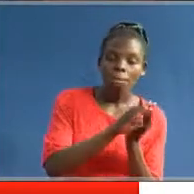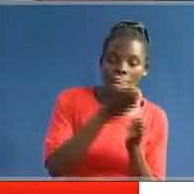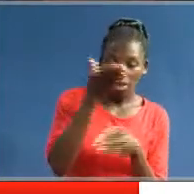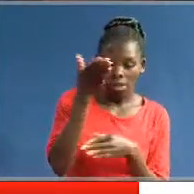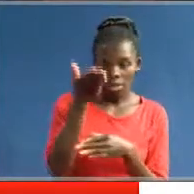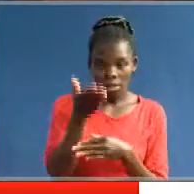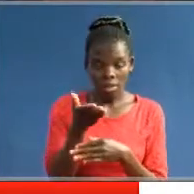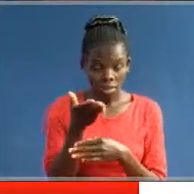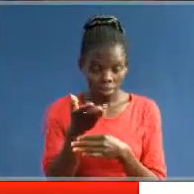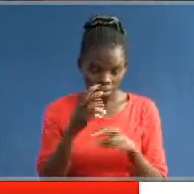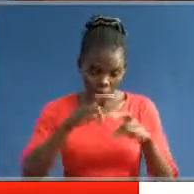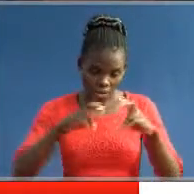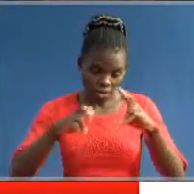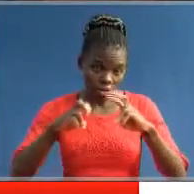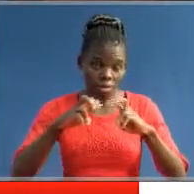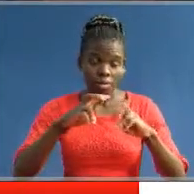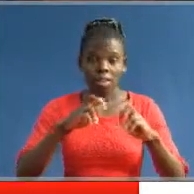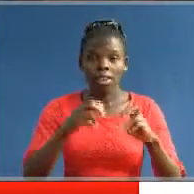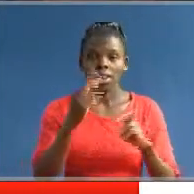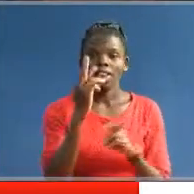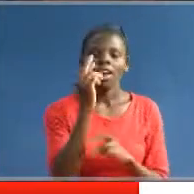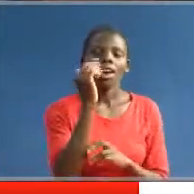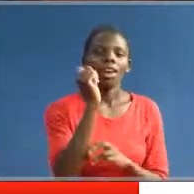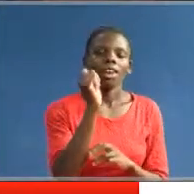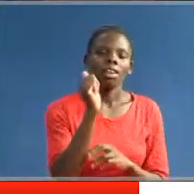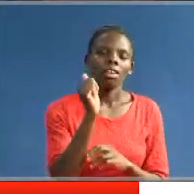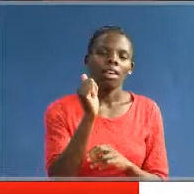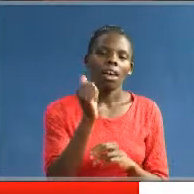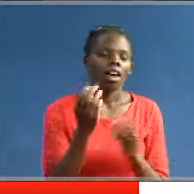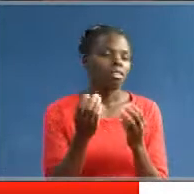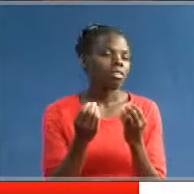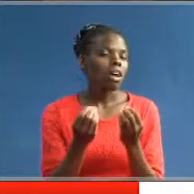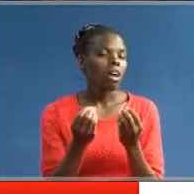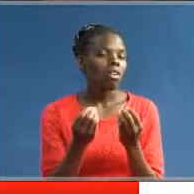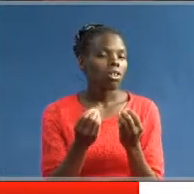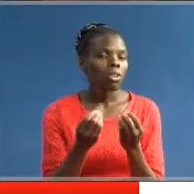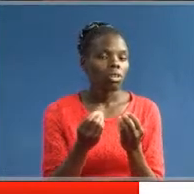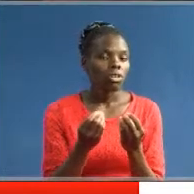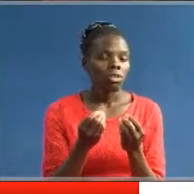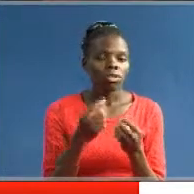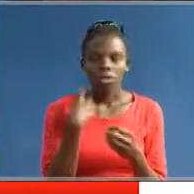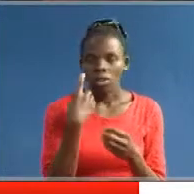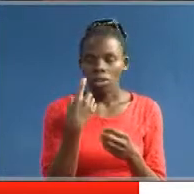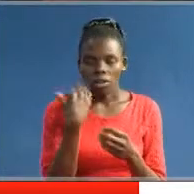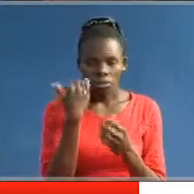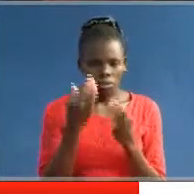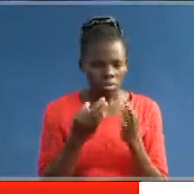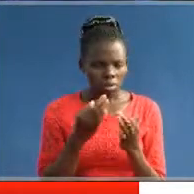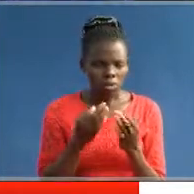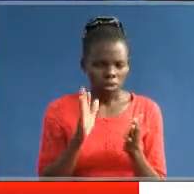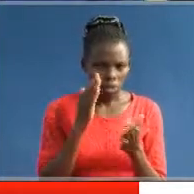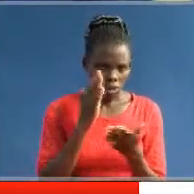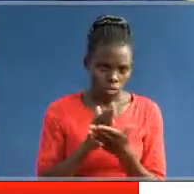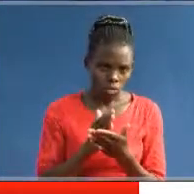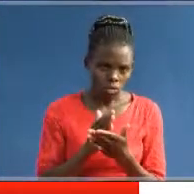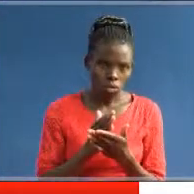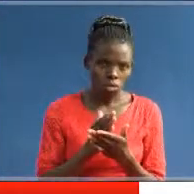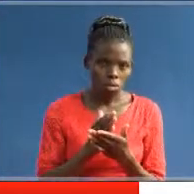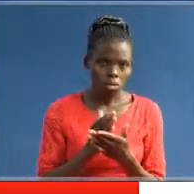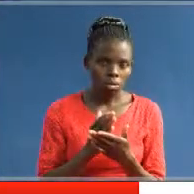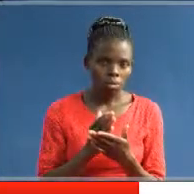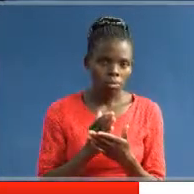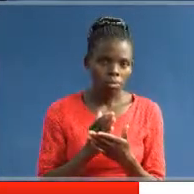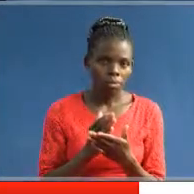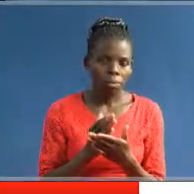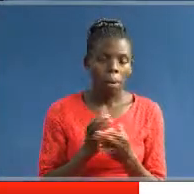are assessed, and the KRA as the sole authority to determine whether somebody is compliant or not. Further, it had emerged